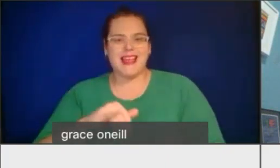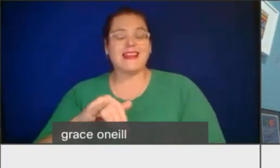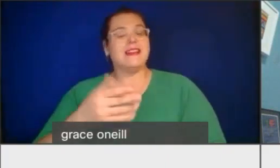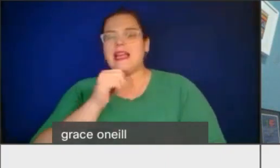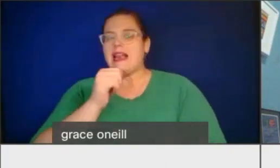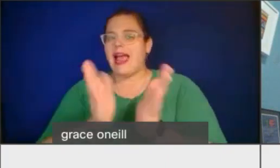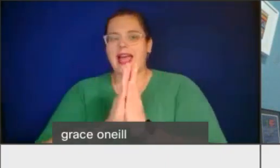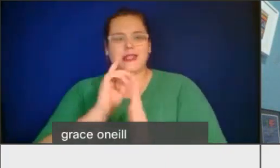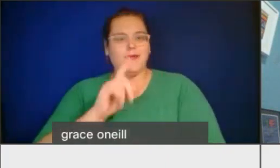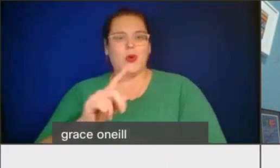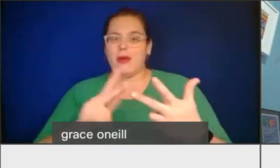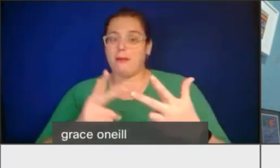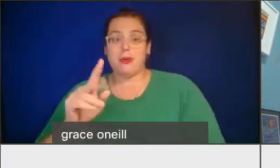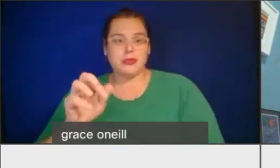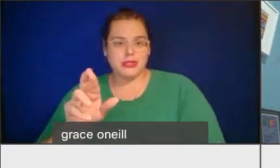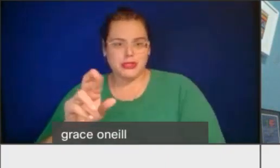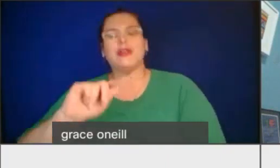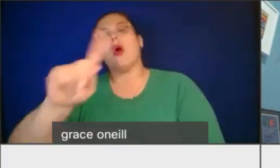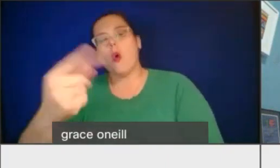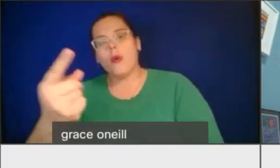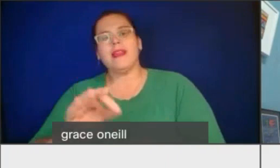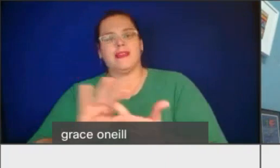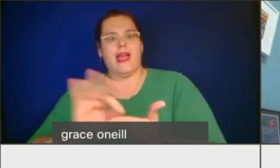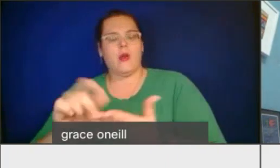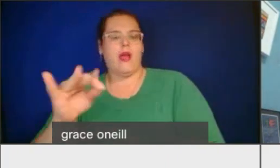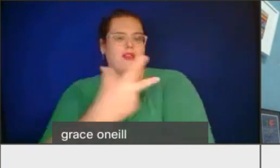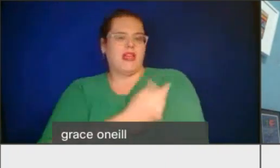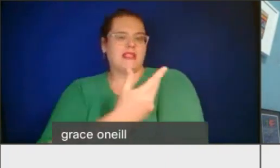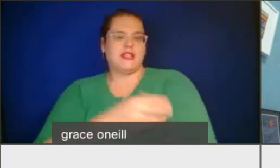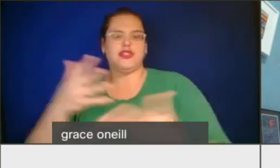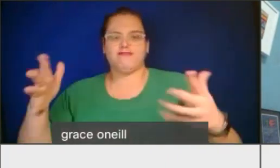We're only asking vaccination count. So